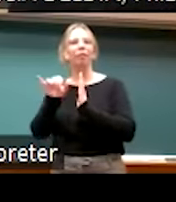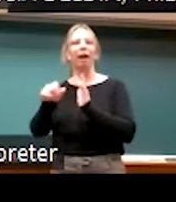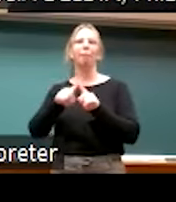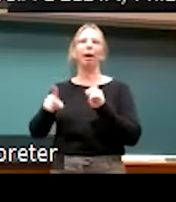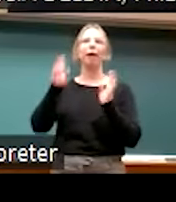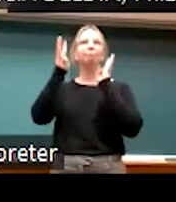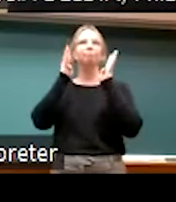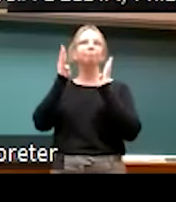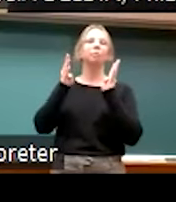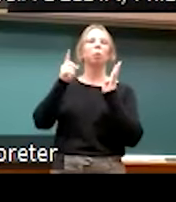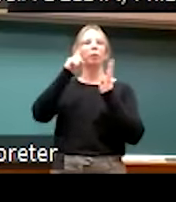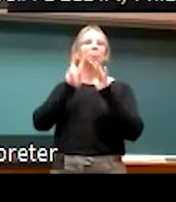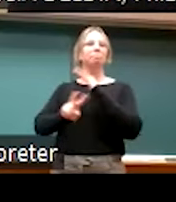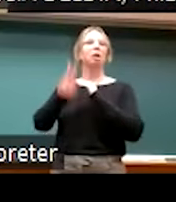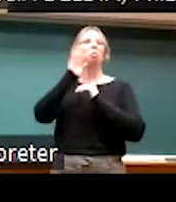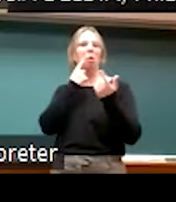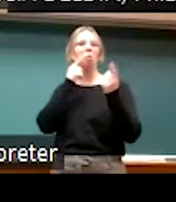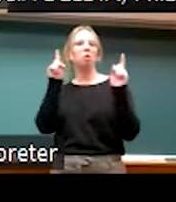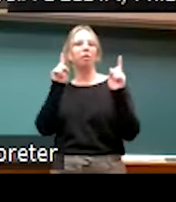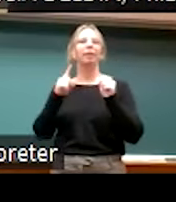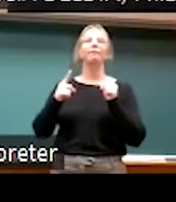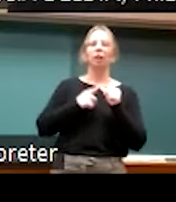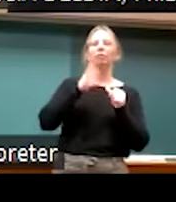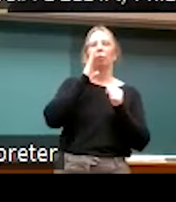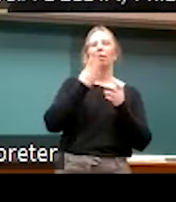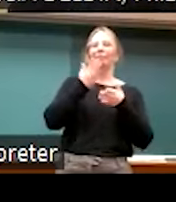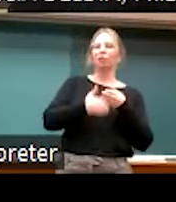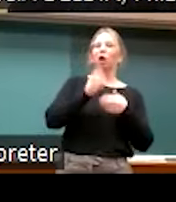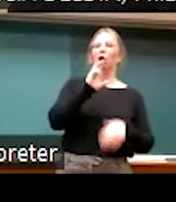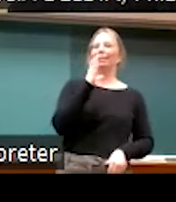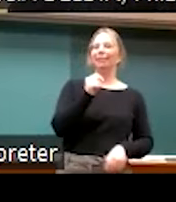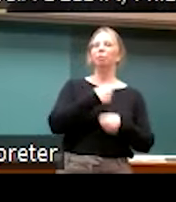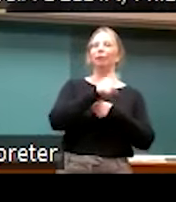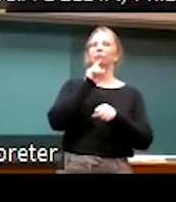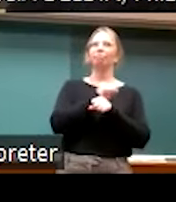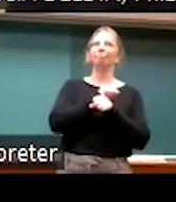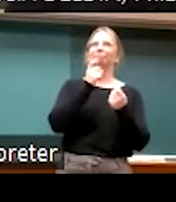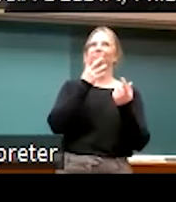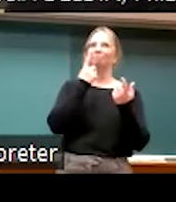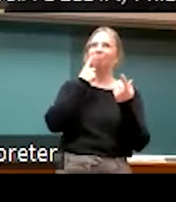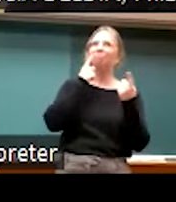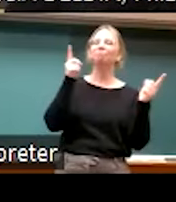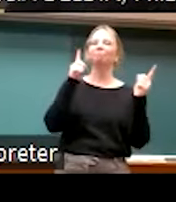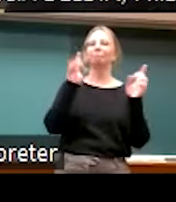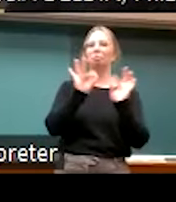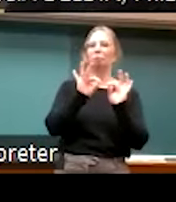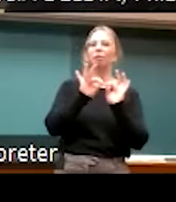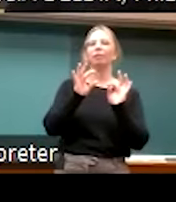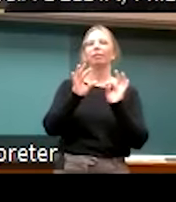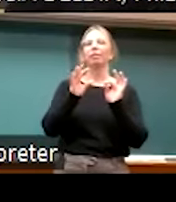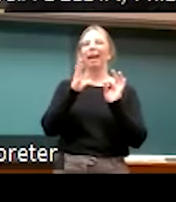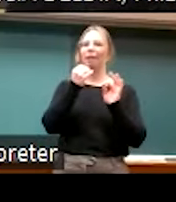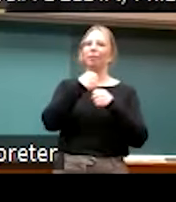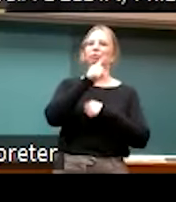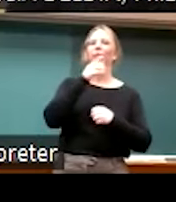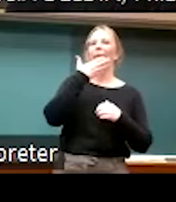know that probably it will work, but we will first do an RCT to make sure that again, works better than a waitlist condition.